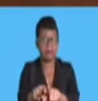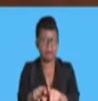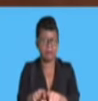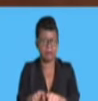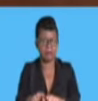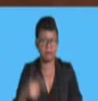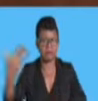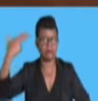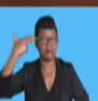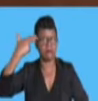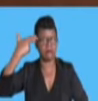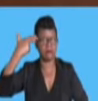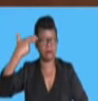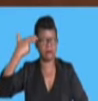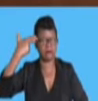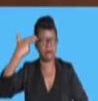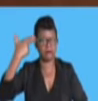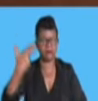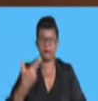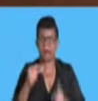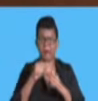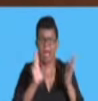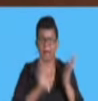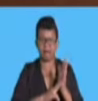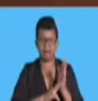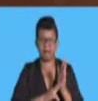military commander himself, now our Prime Minister.